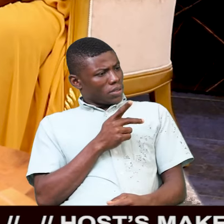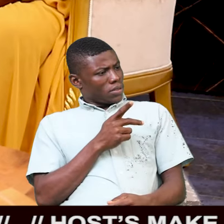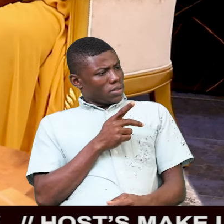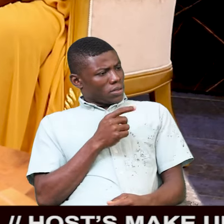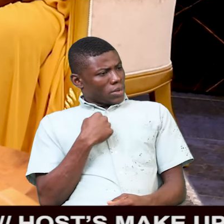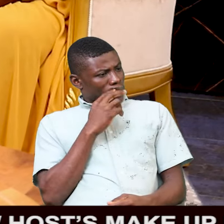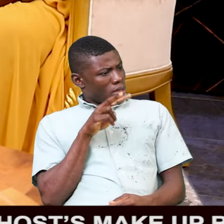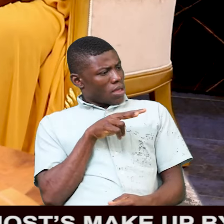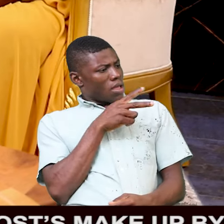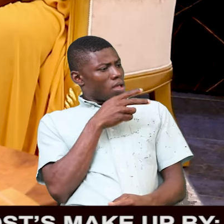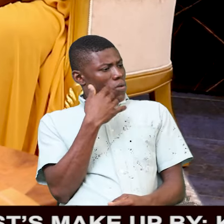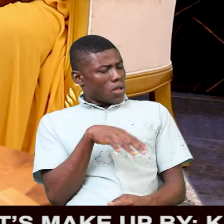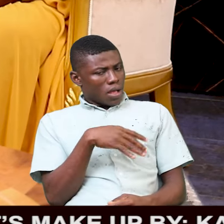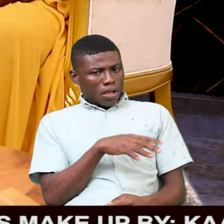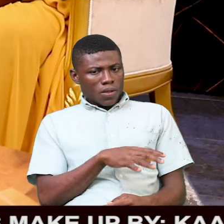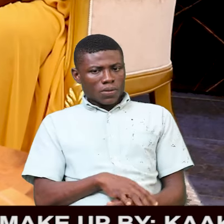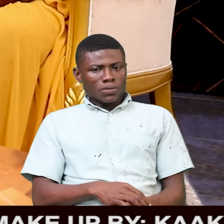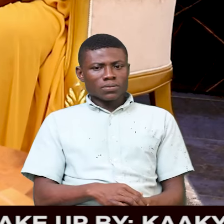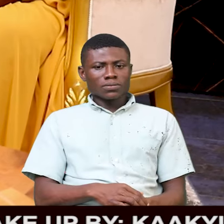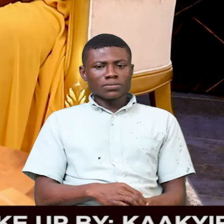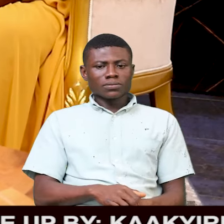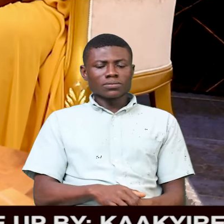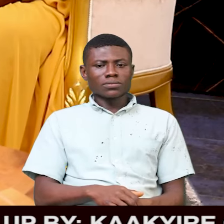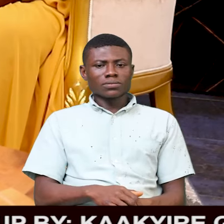caught my eye okay